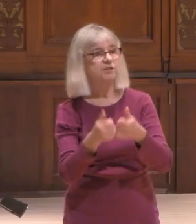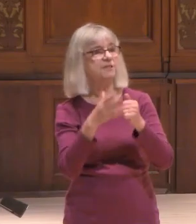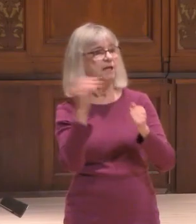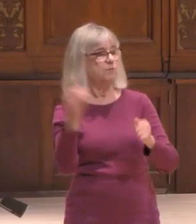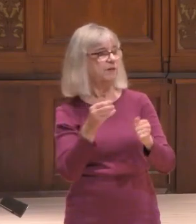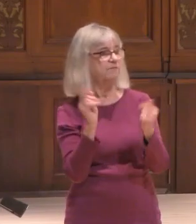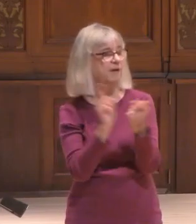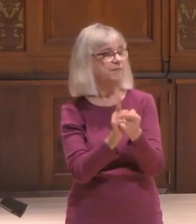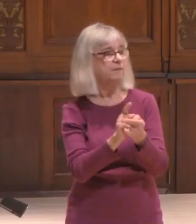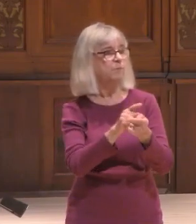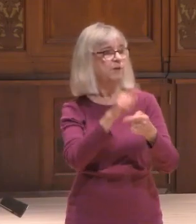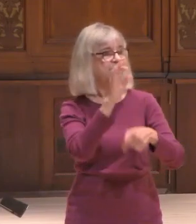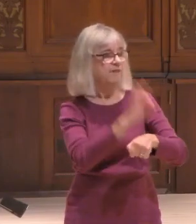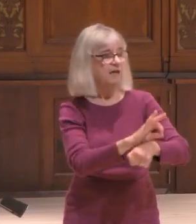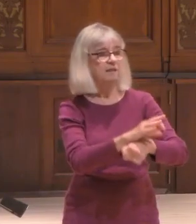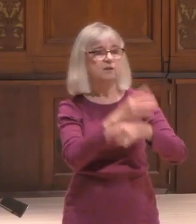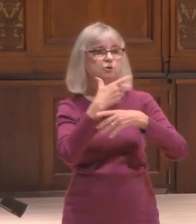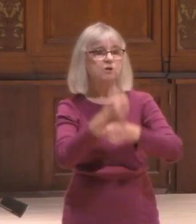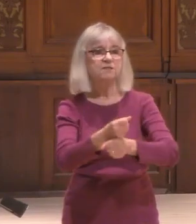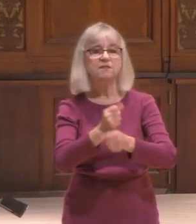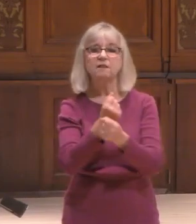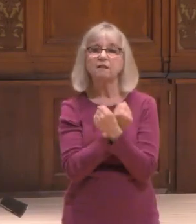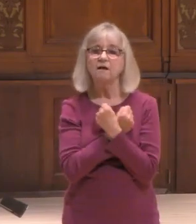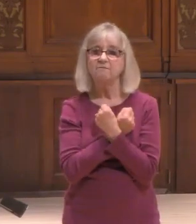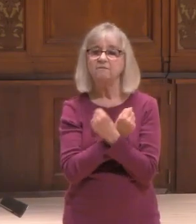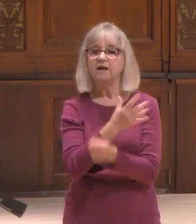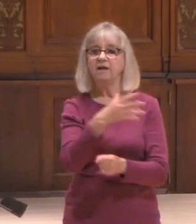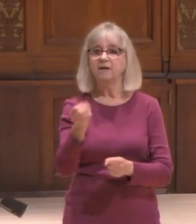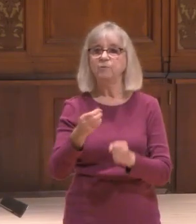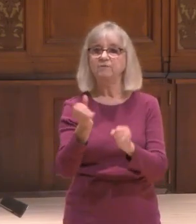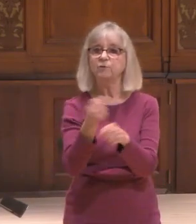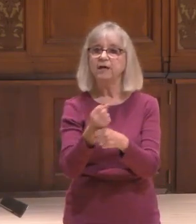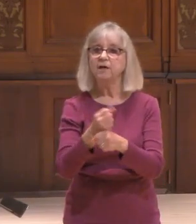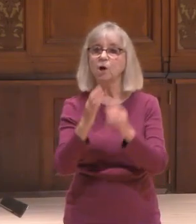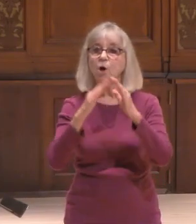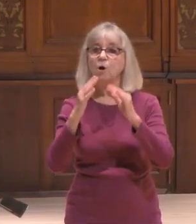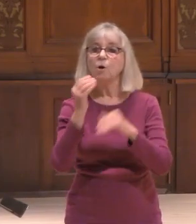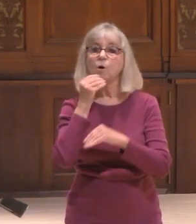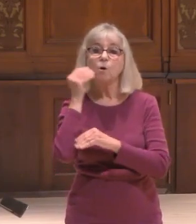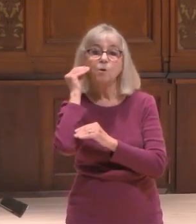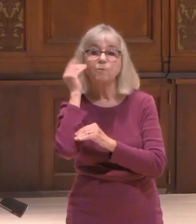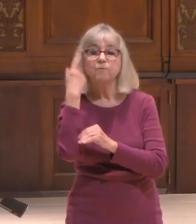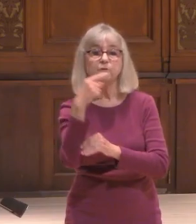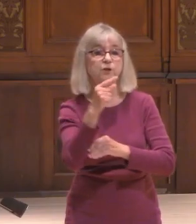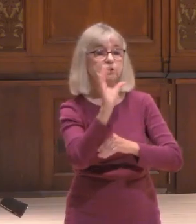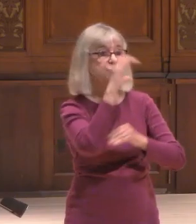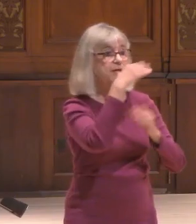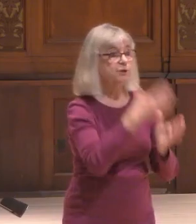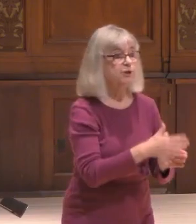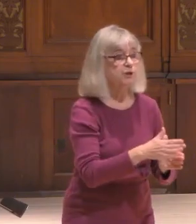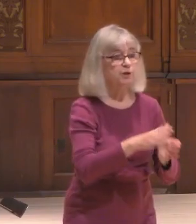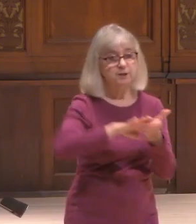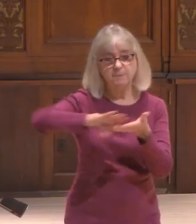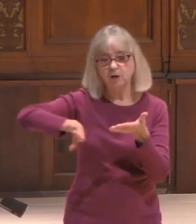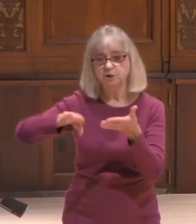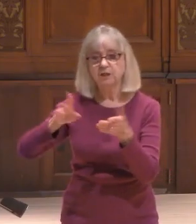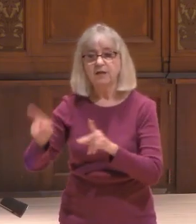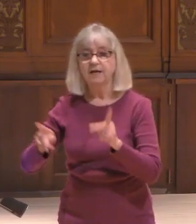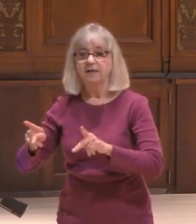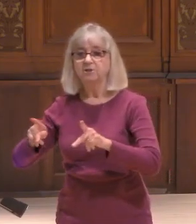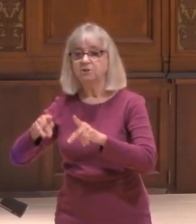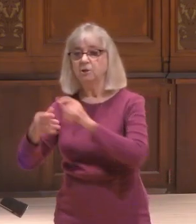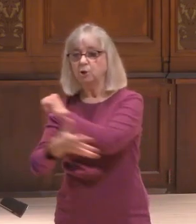trust and with love. Together, we've created a home for the stranger, for the marginalized, for the poor,